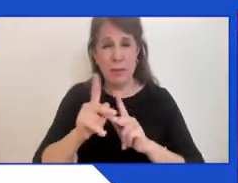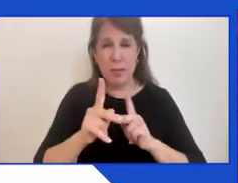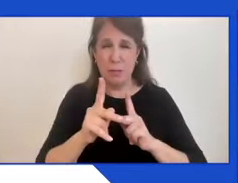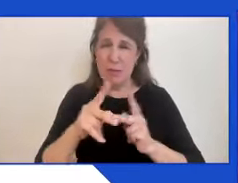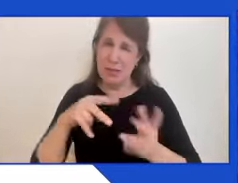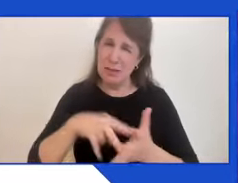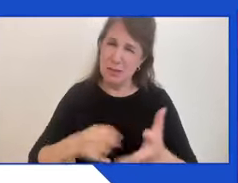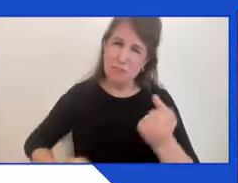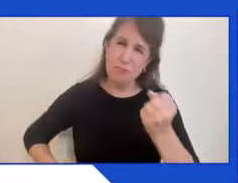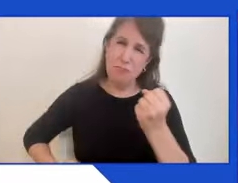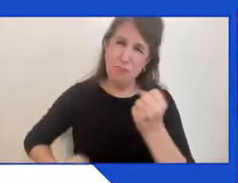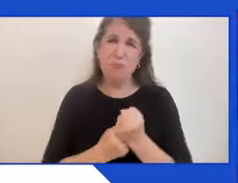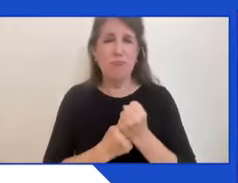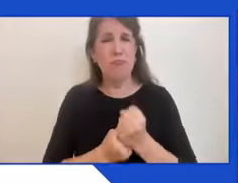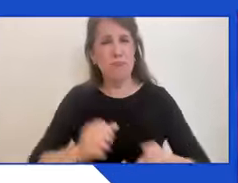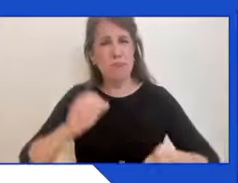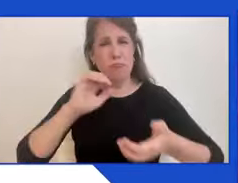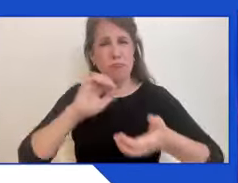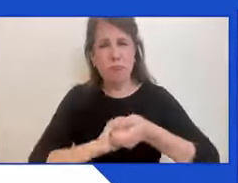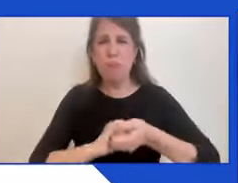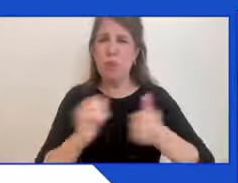firmly with Israel.